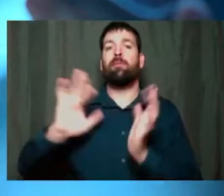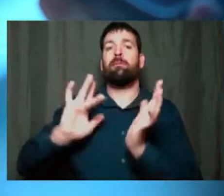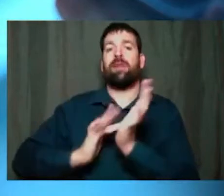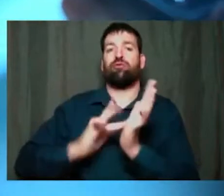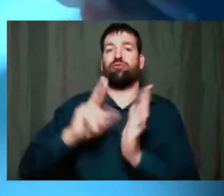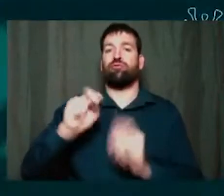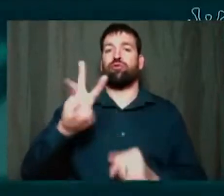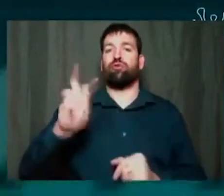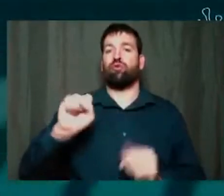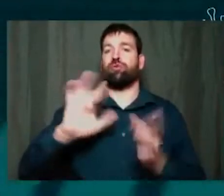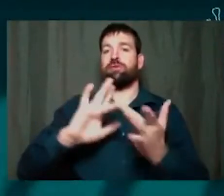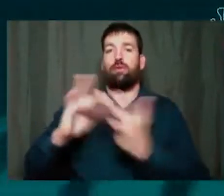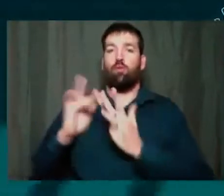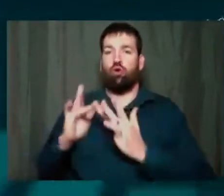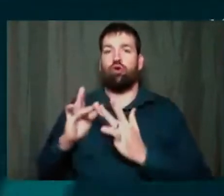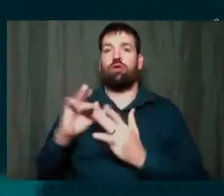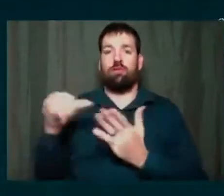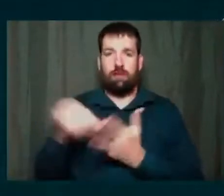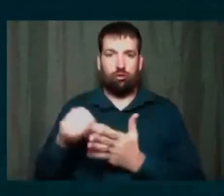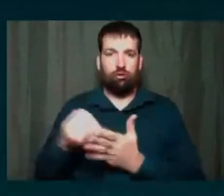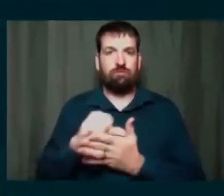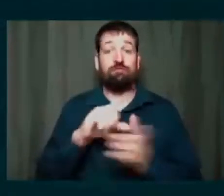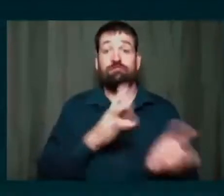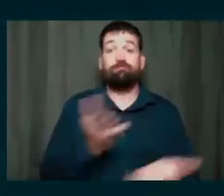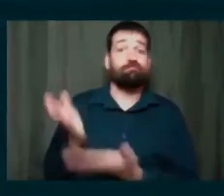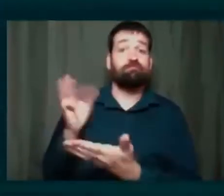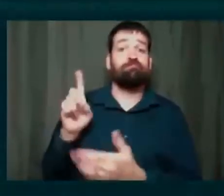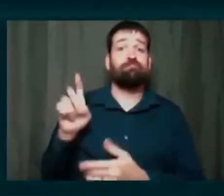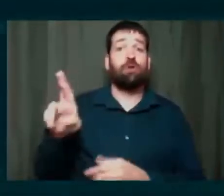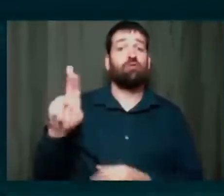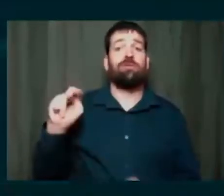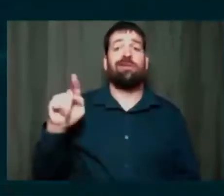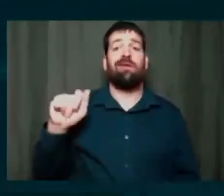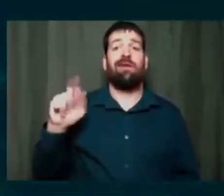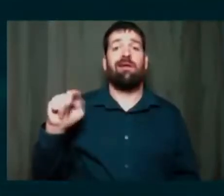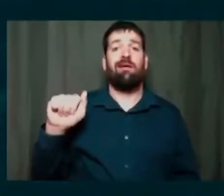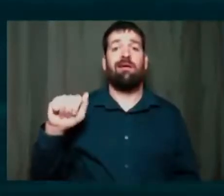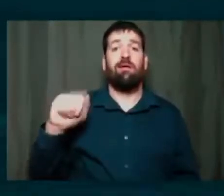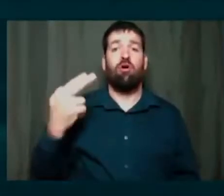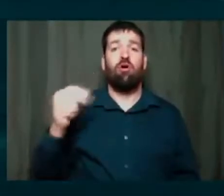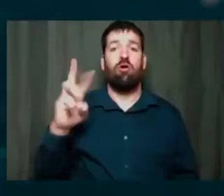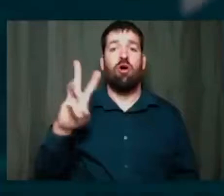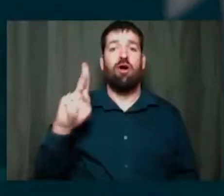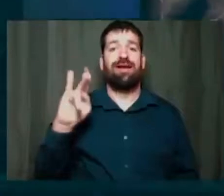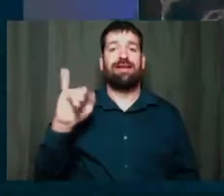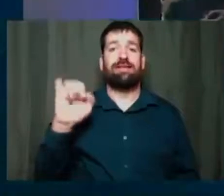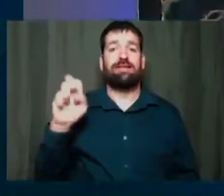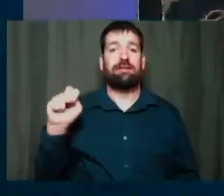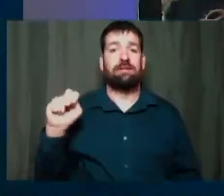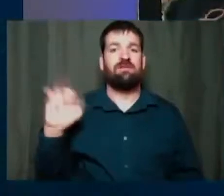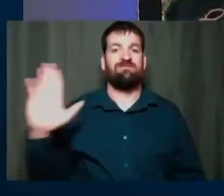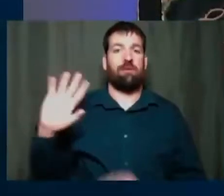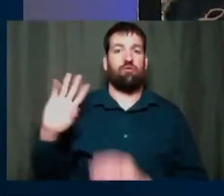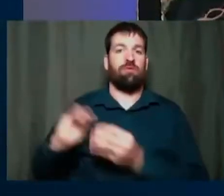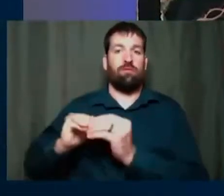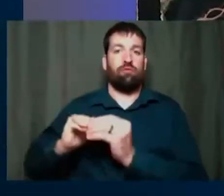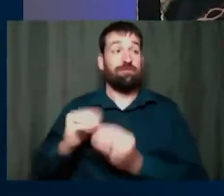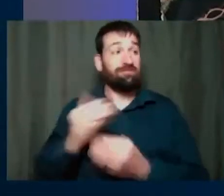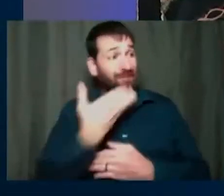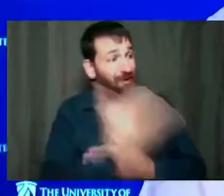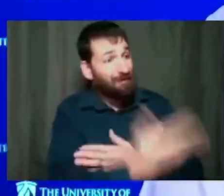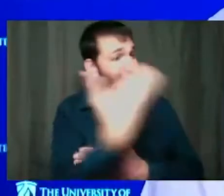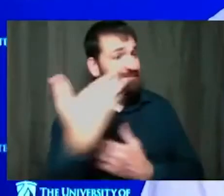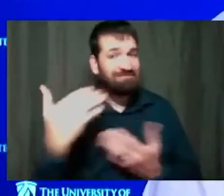But first, let's get to Dr. Dana Hawkinson joining us with our numbers. Good Monday morning to you. How you doing? I'm good. I'm good.